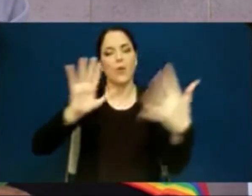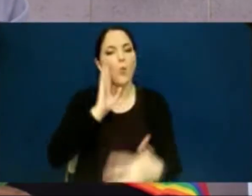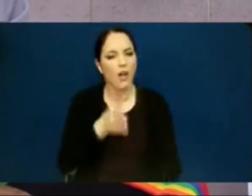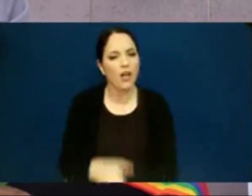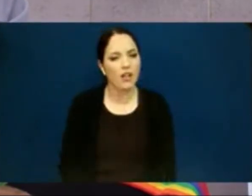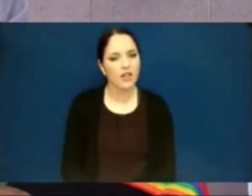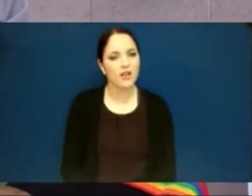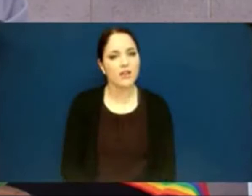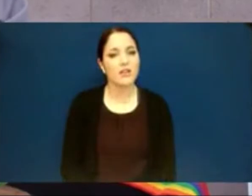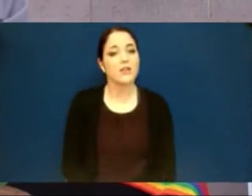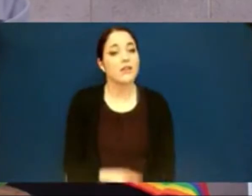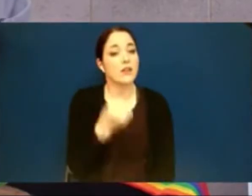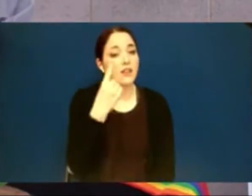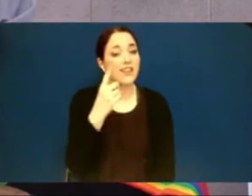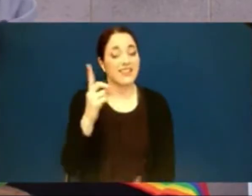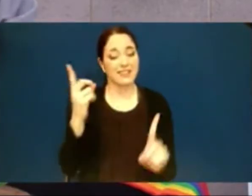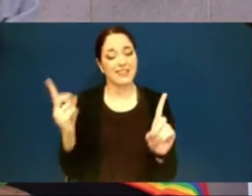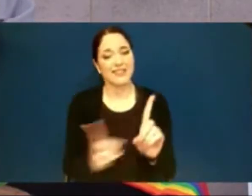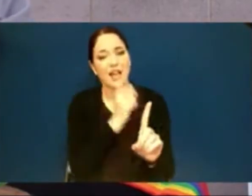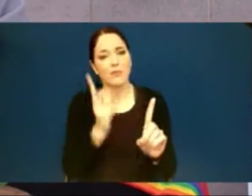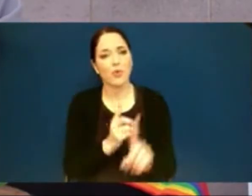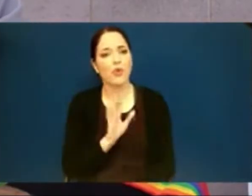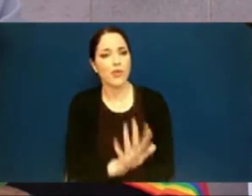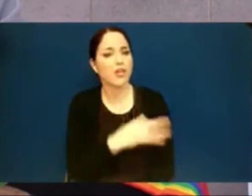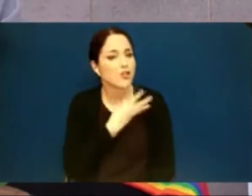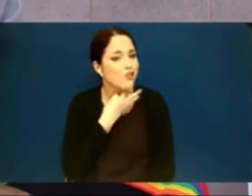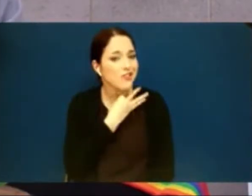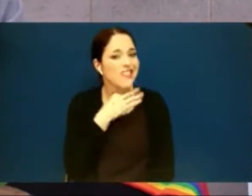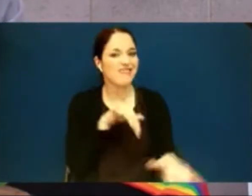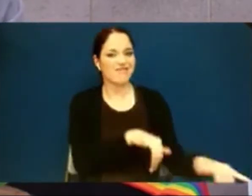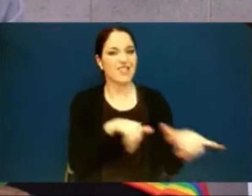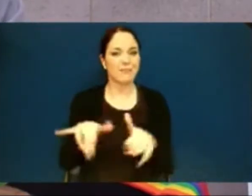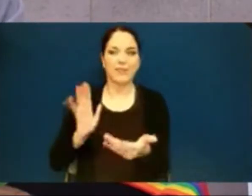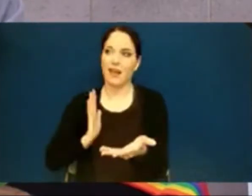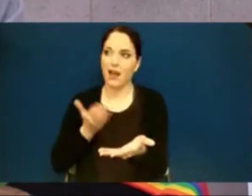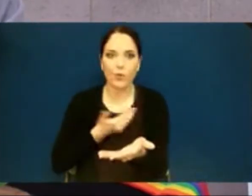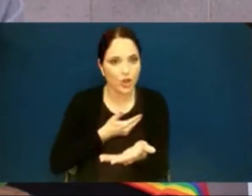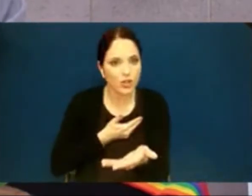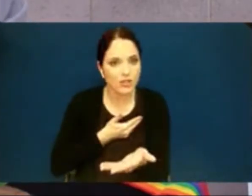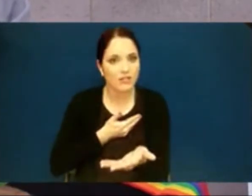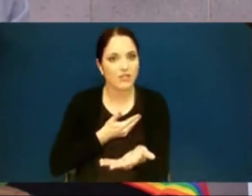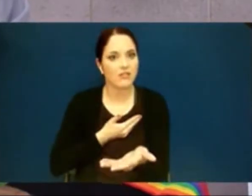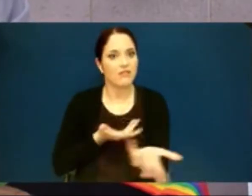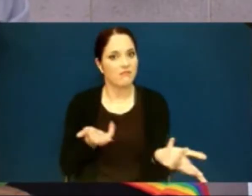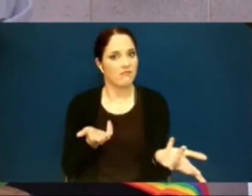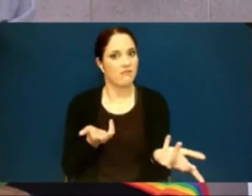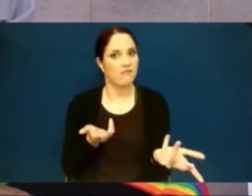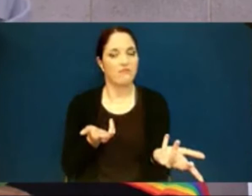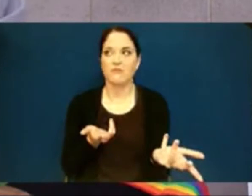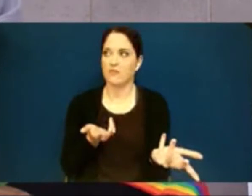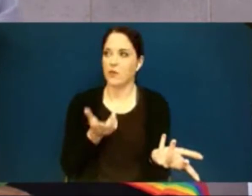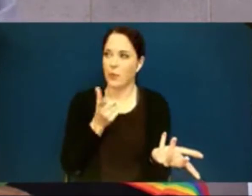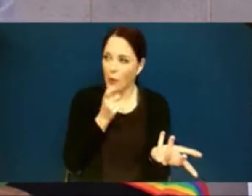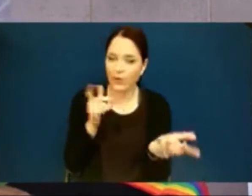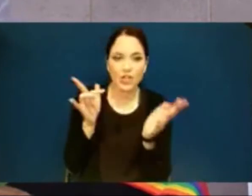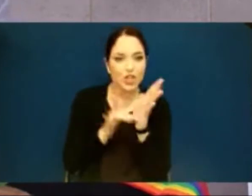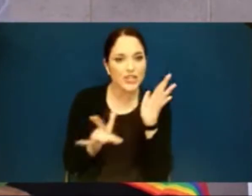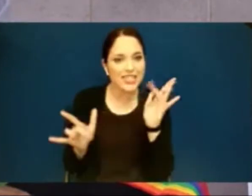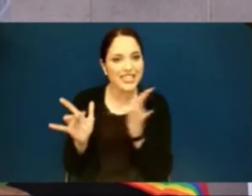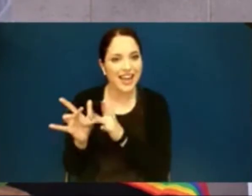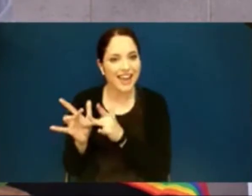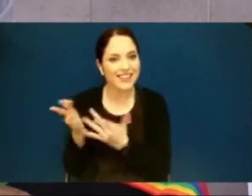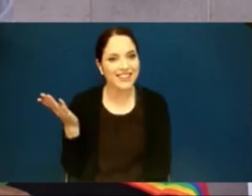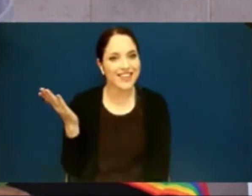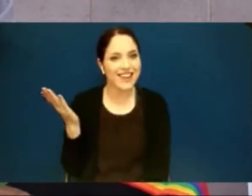day. Who then is this Jesus that even the wind and the sea obey